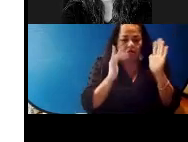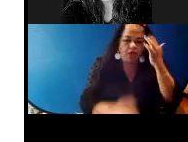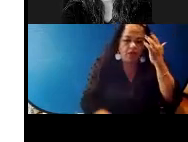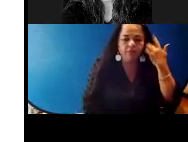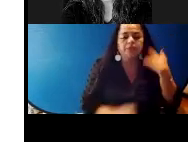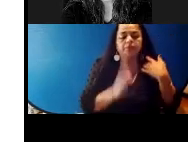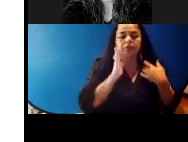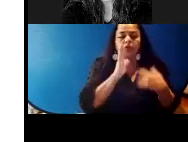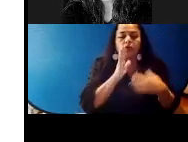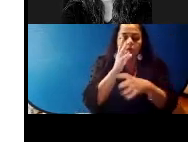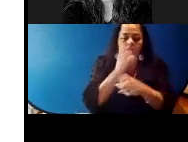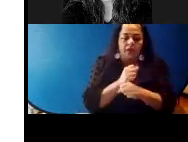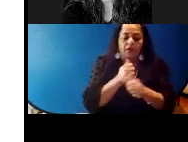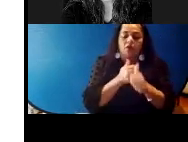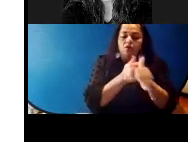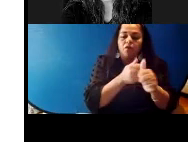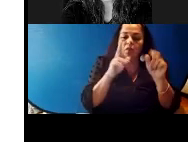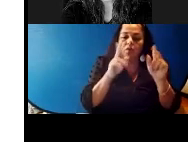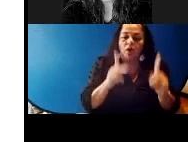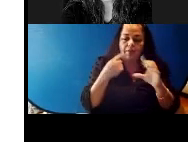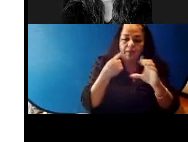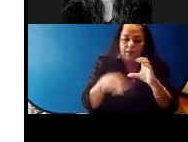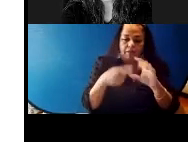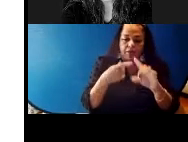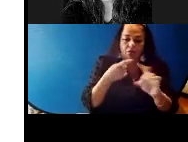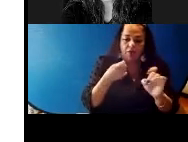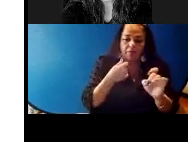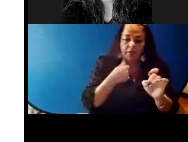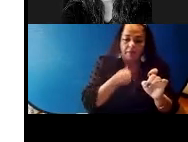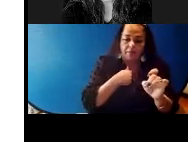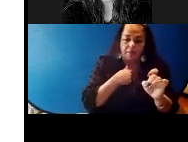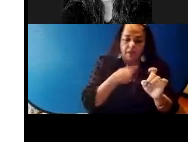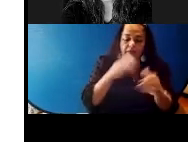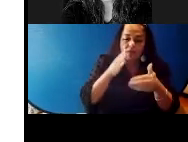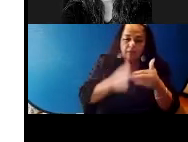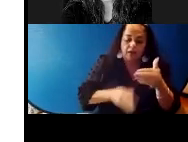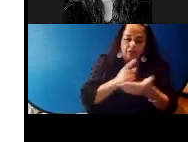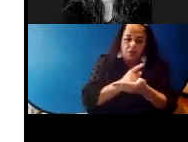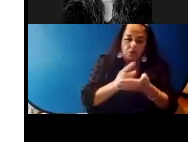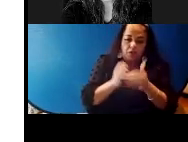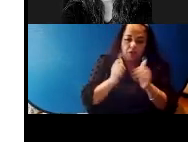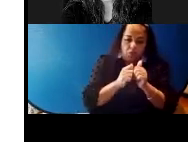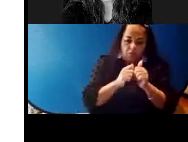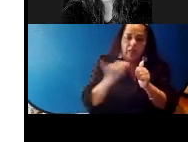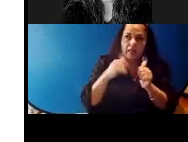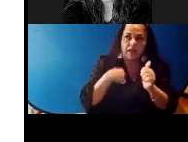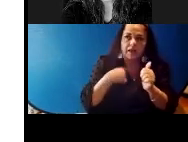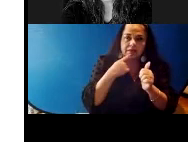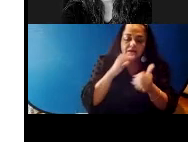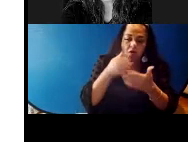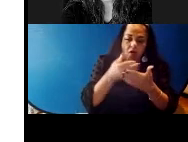You will get a follow-up email from me by the end of the week with all, again, like I said, all of